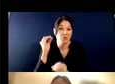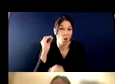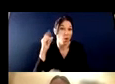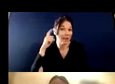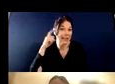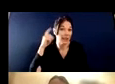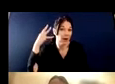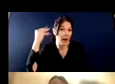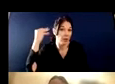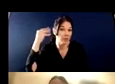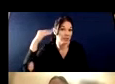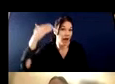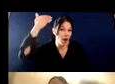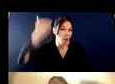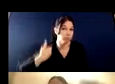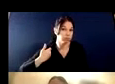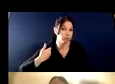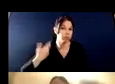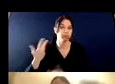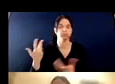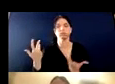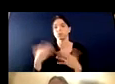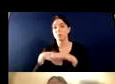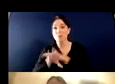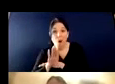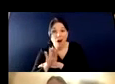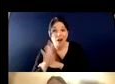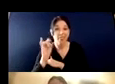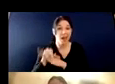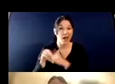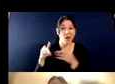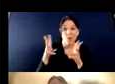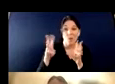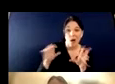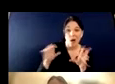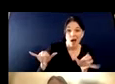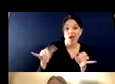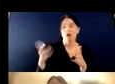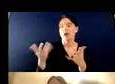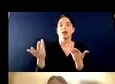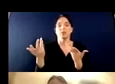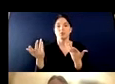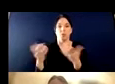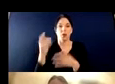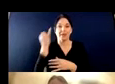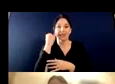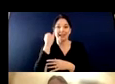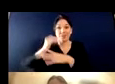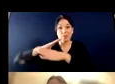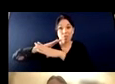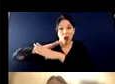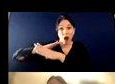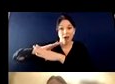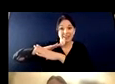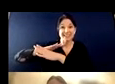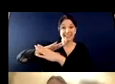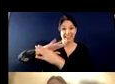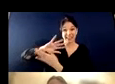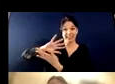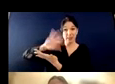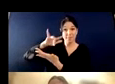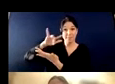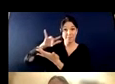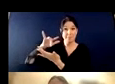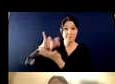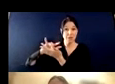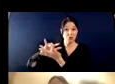some wax in the ear canal, or if there's a blockage in the middle ear, like fluid, the blockage will dampen sound.